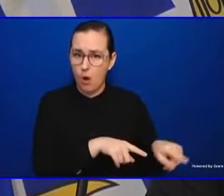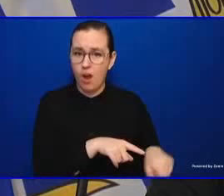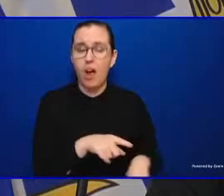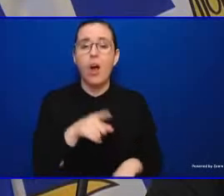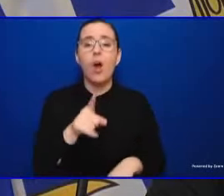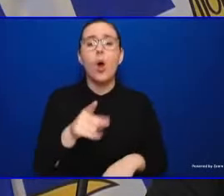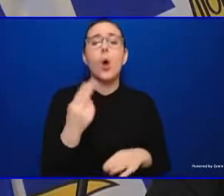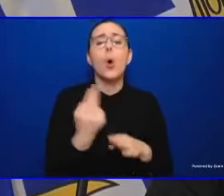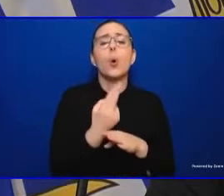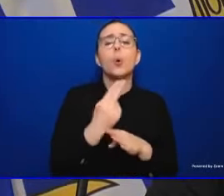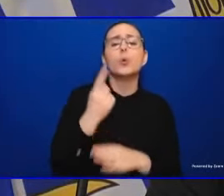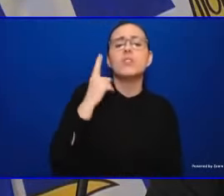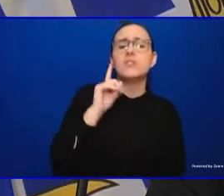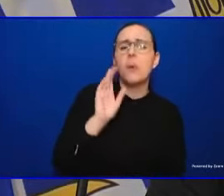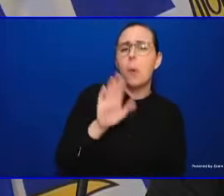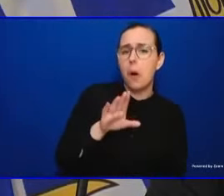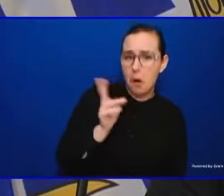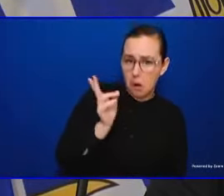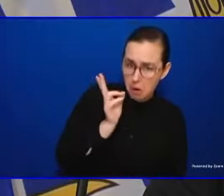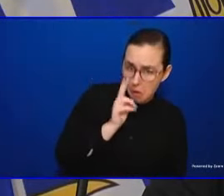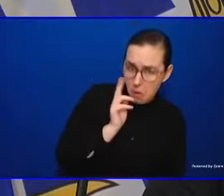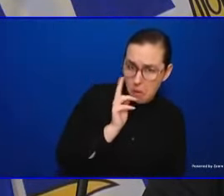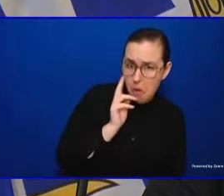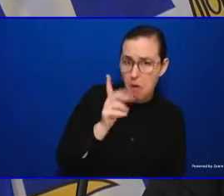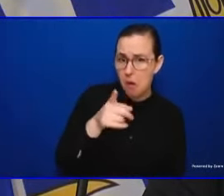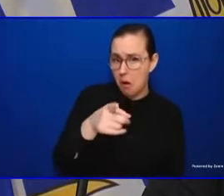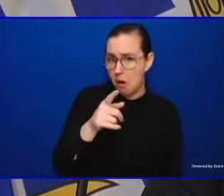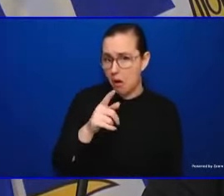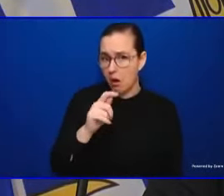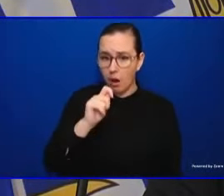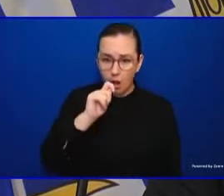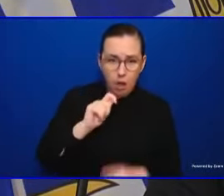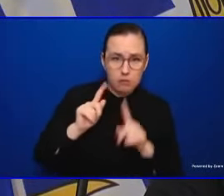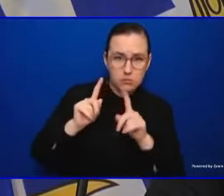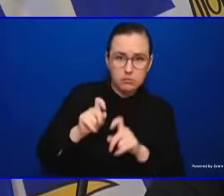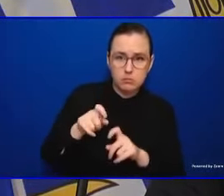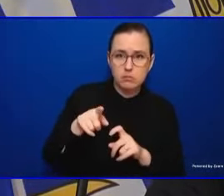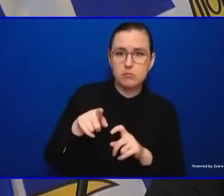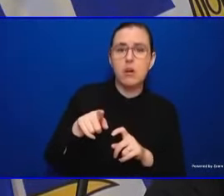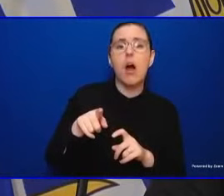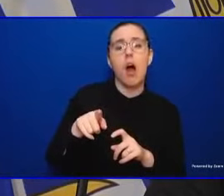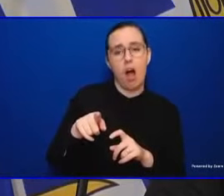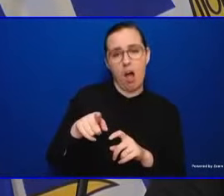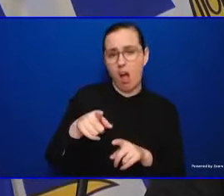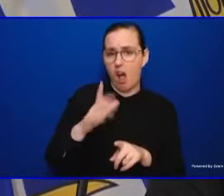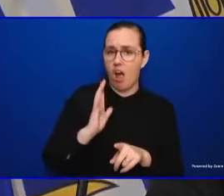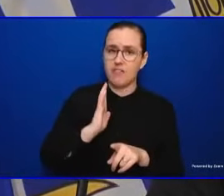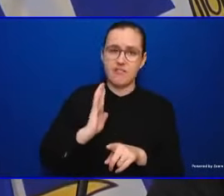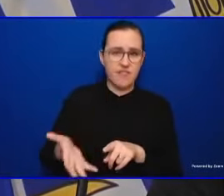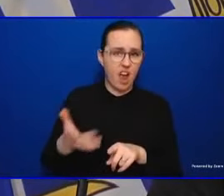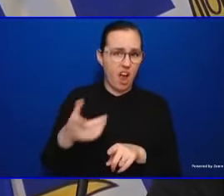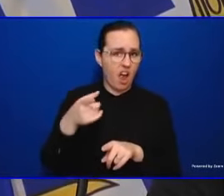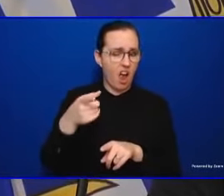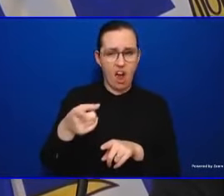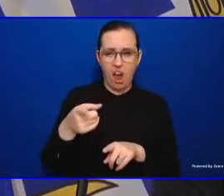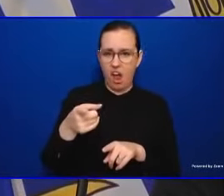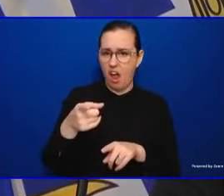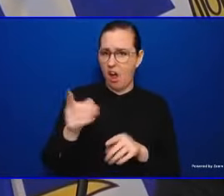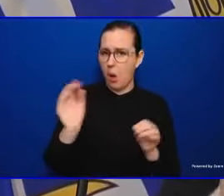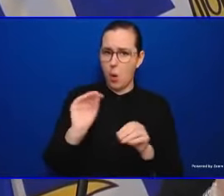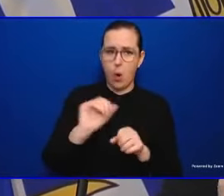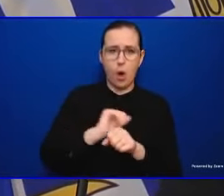socialize, as we've seen being used in other places. Every rapid test has been allocated to settings where the risk is